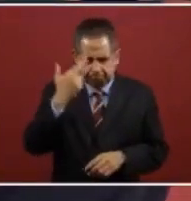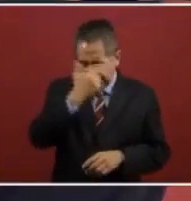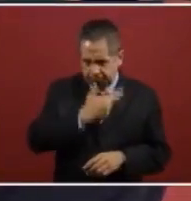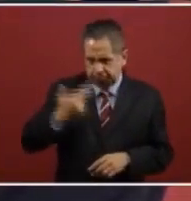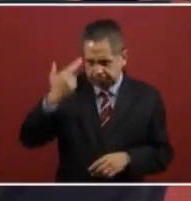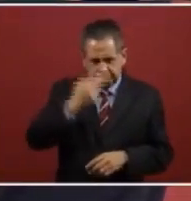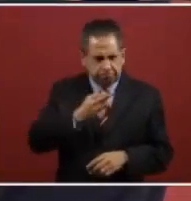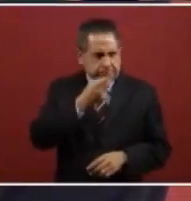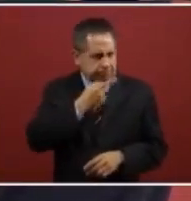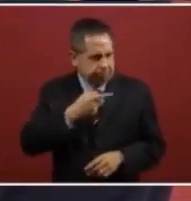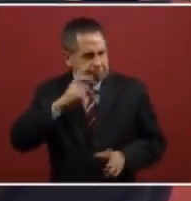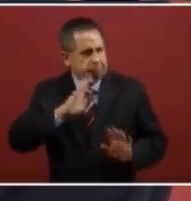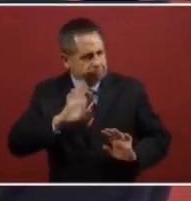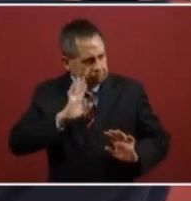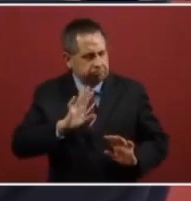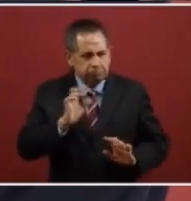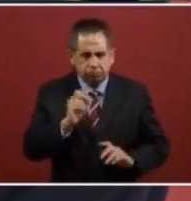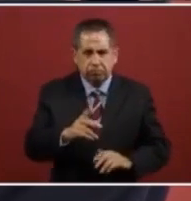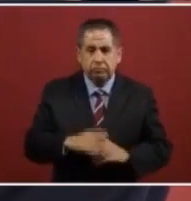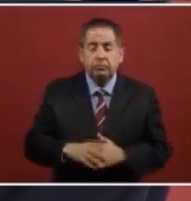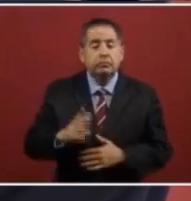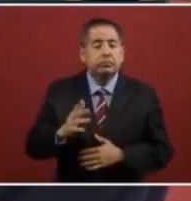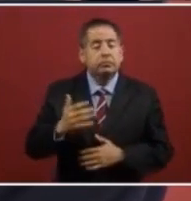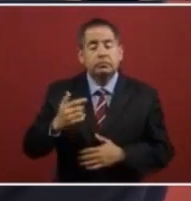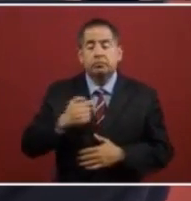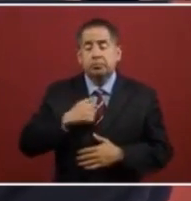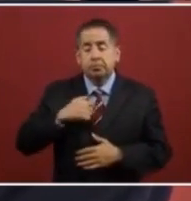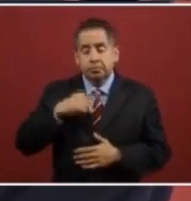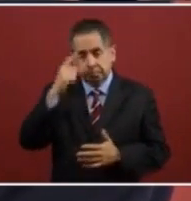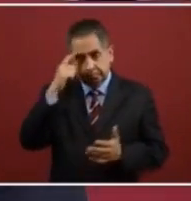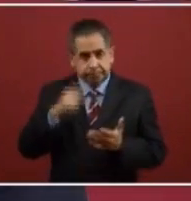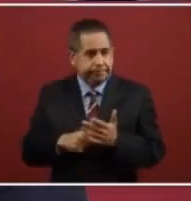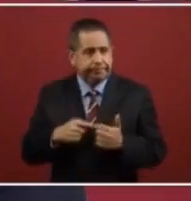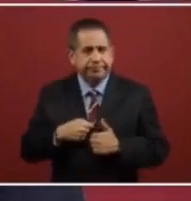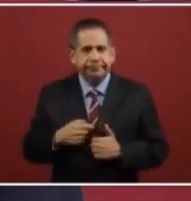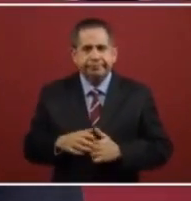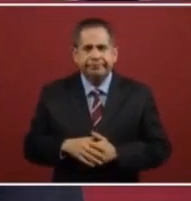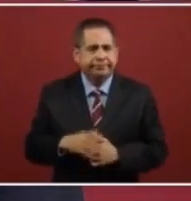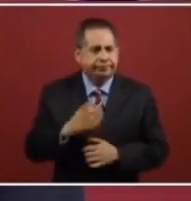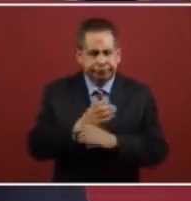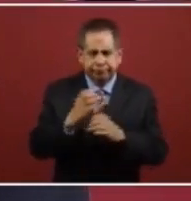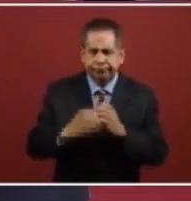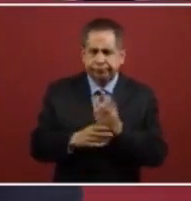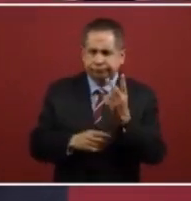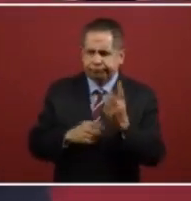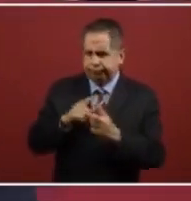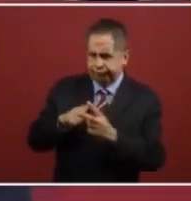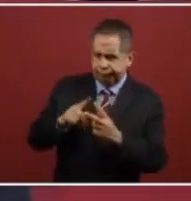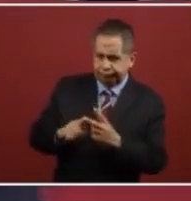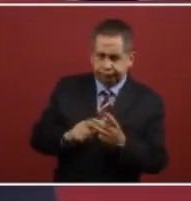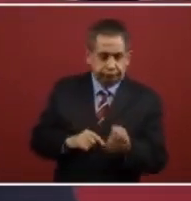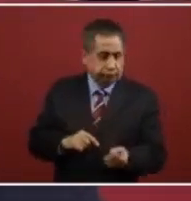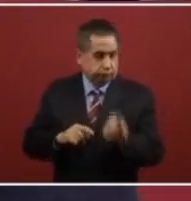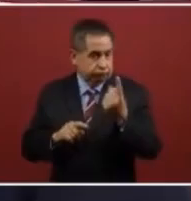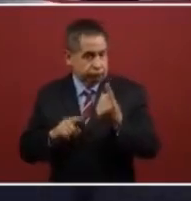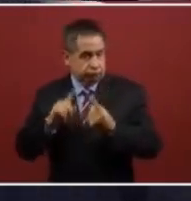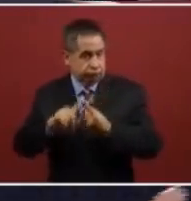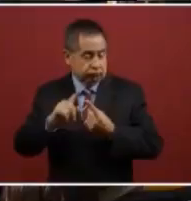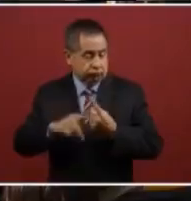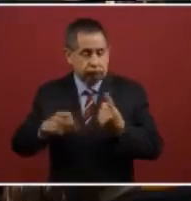that Y then he's yo saying creo que we'll check it out. But hay dos so far, cosas. Una, there's two que la things.